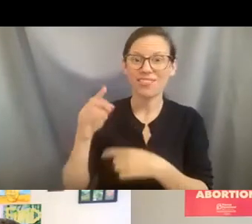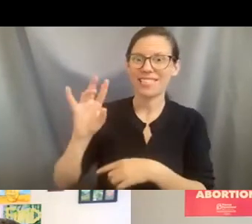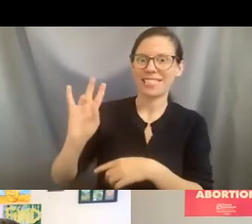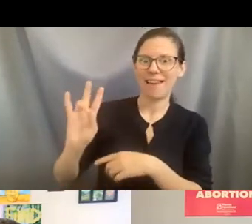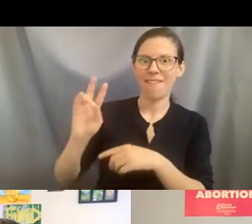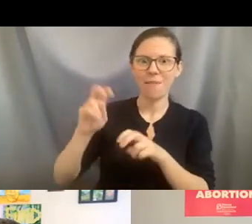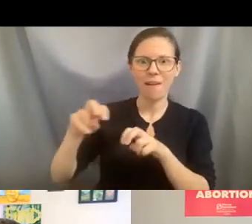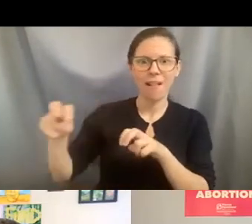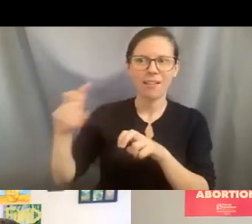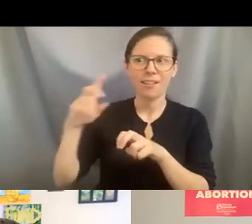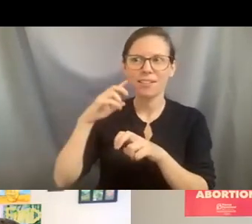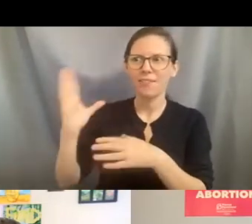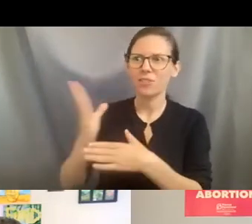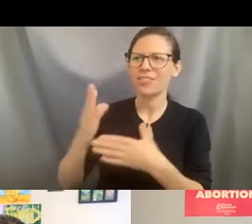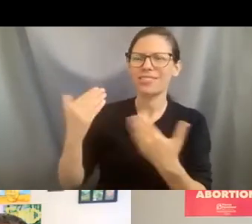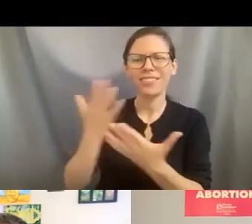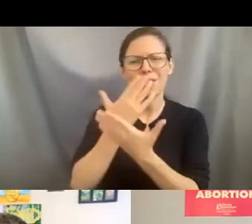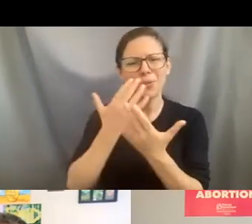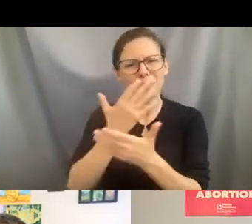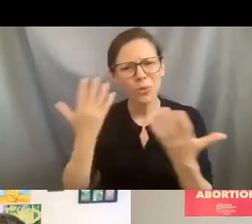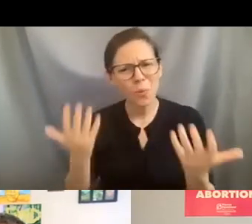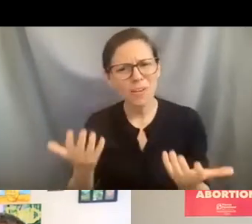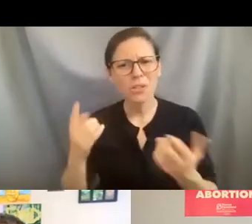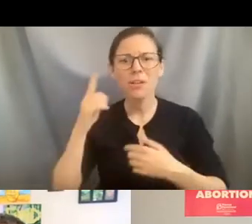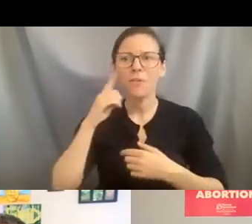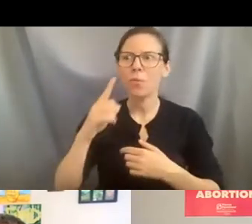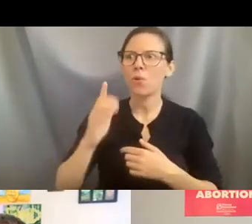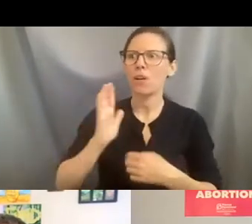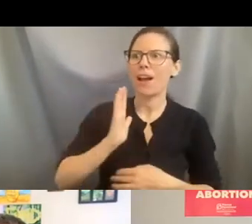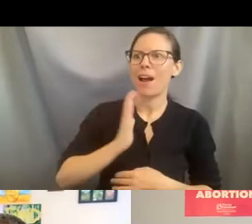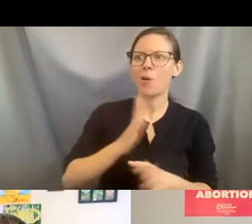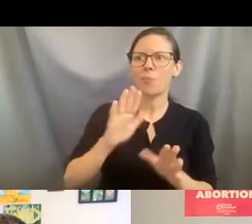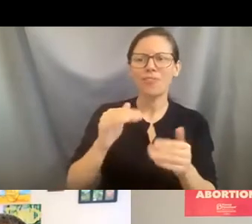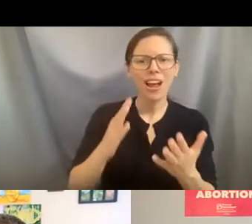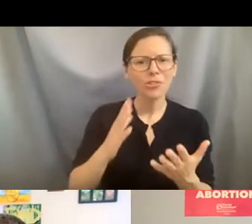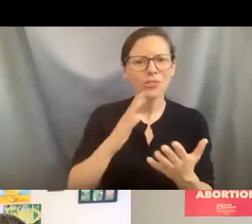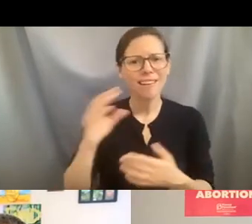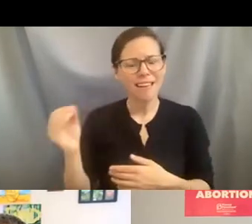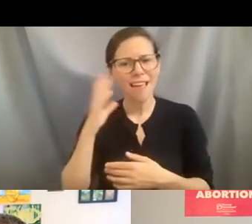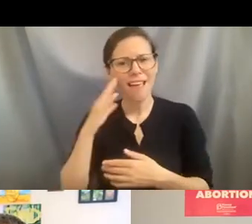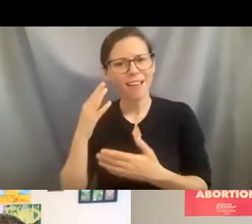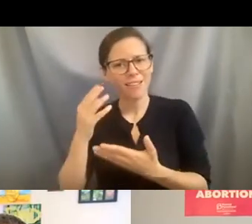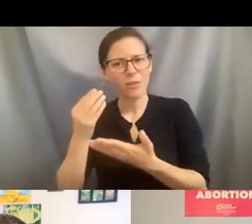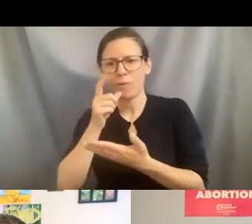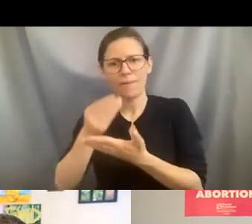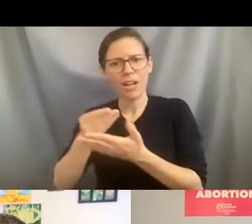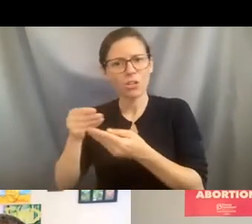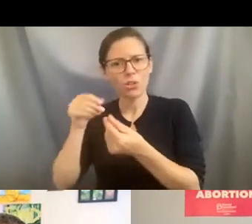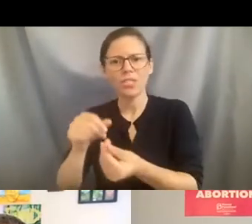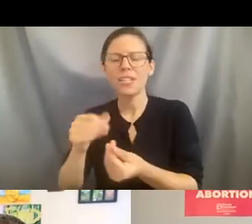funders, for sharing what access looks like regardless of Roe right here in Virginia. And